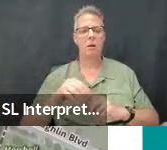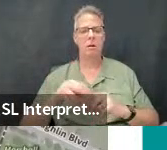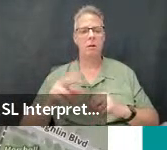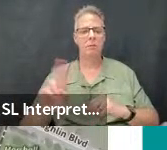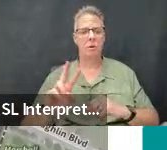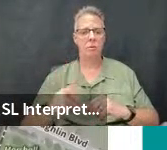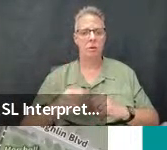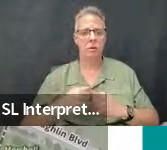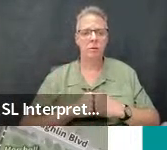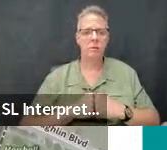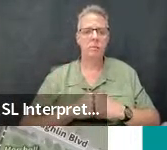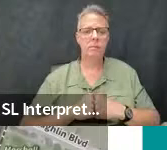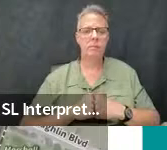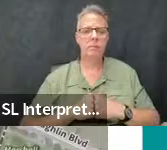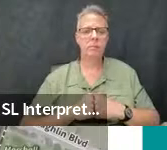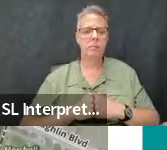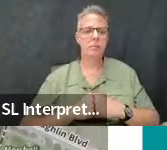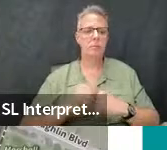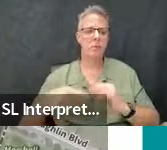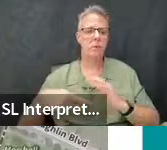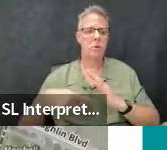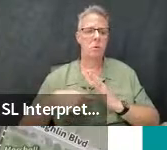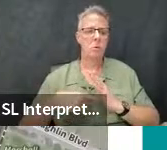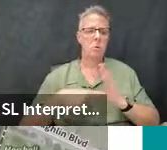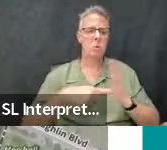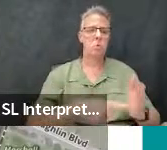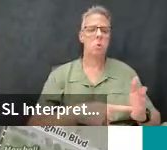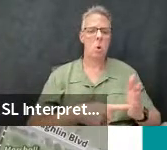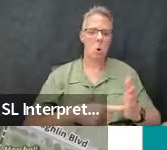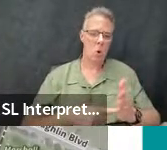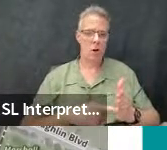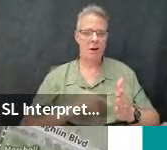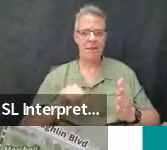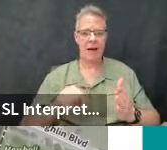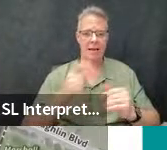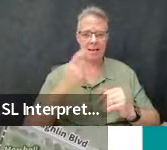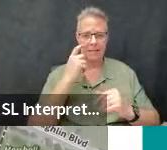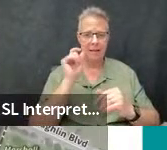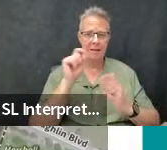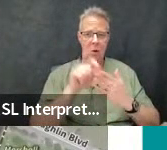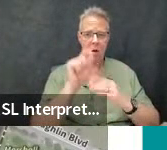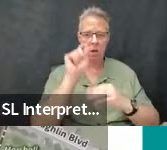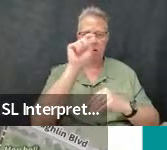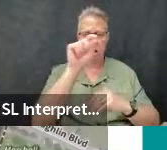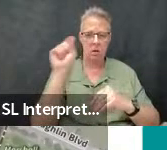Vancouver. And this is showing kind of many of the dots you see on the map are